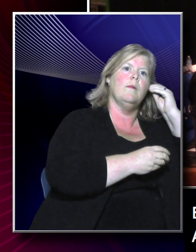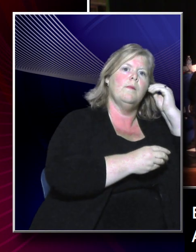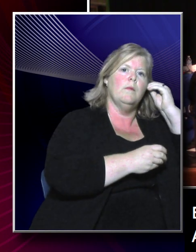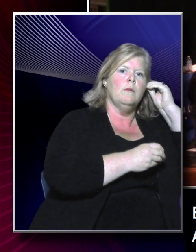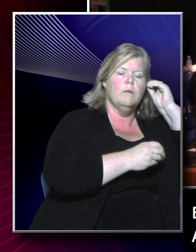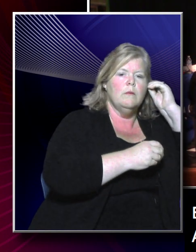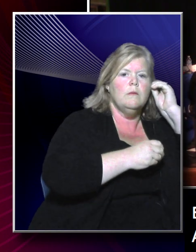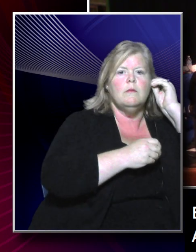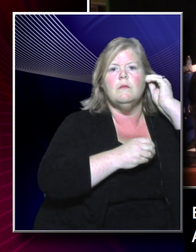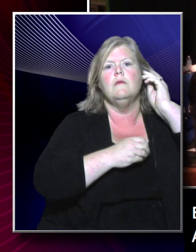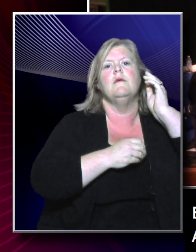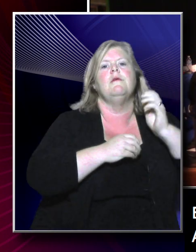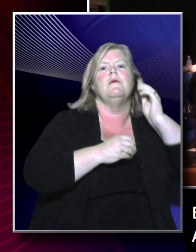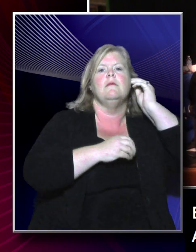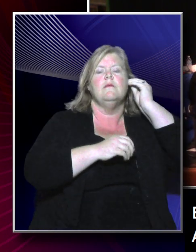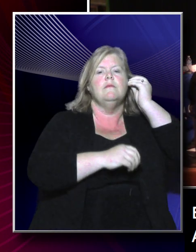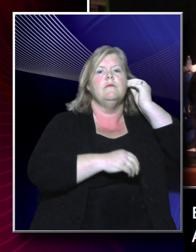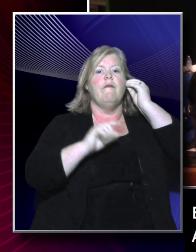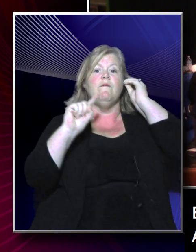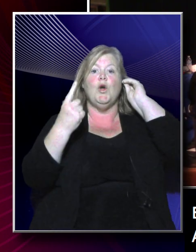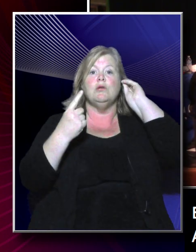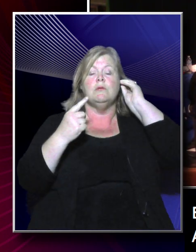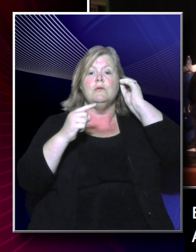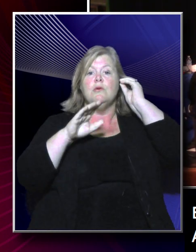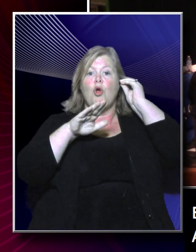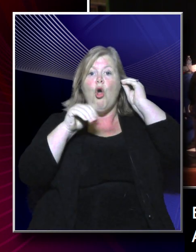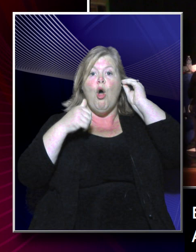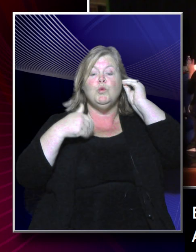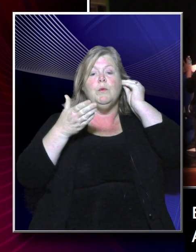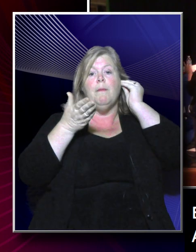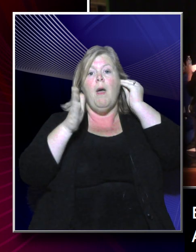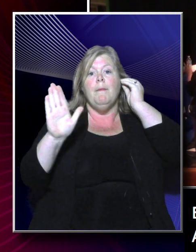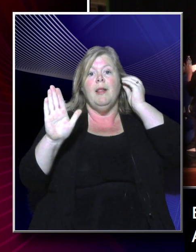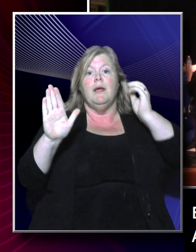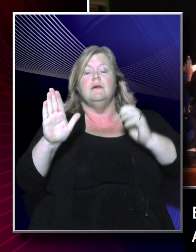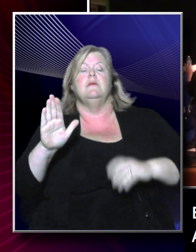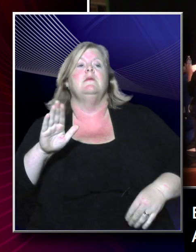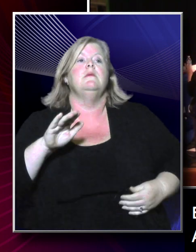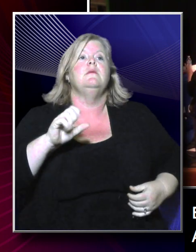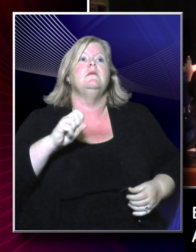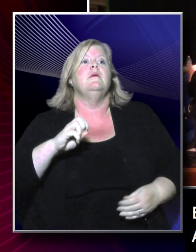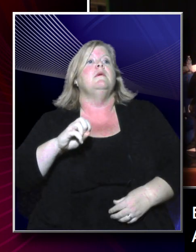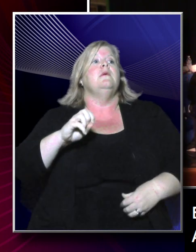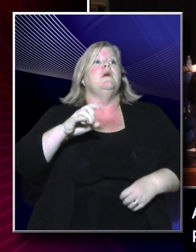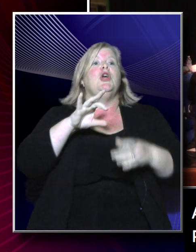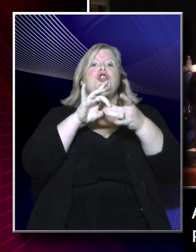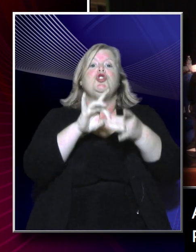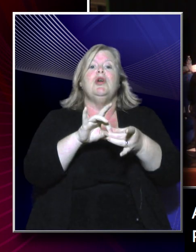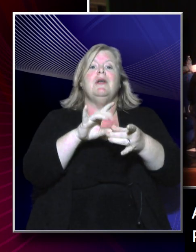De Hoyos, perspective of a parent concerning 7.07 election.